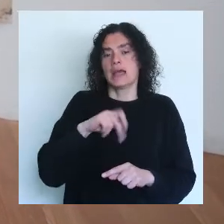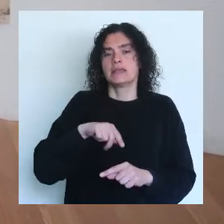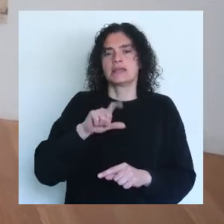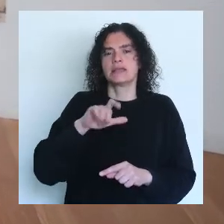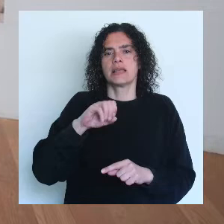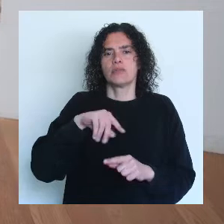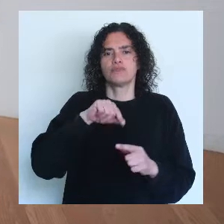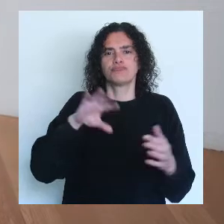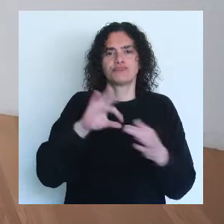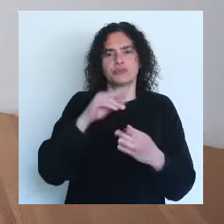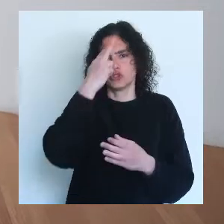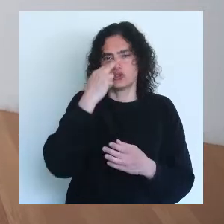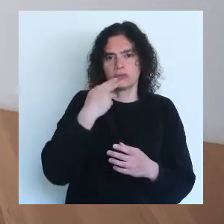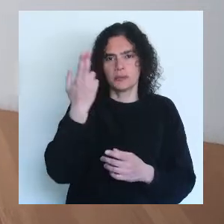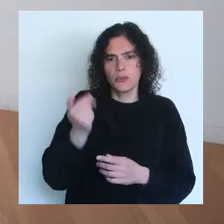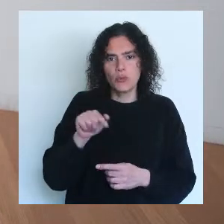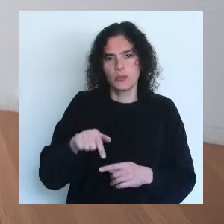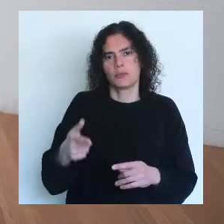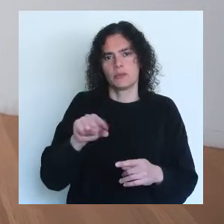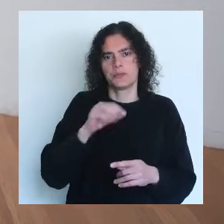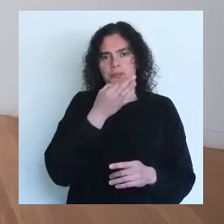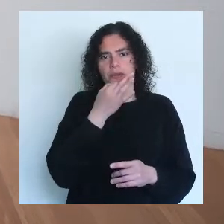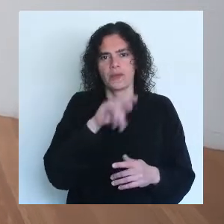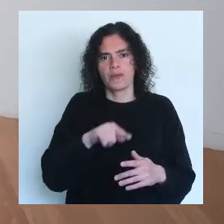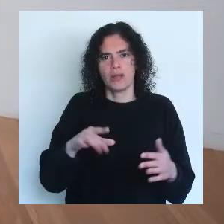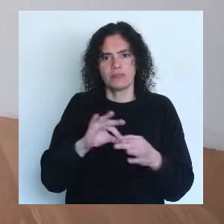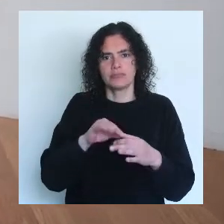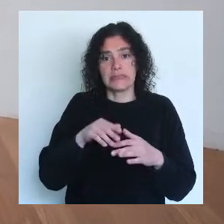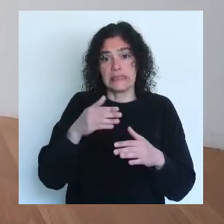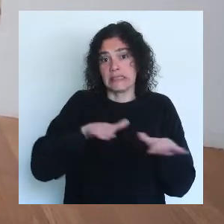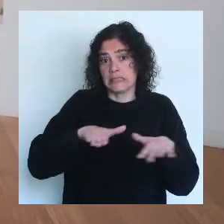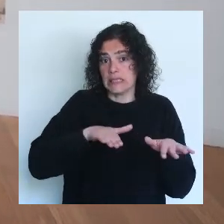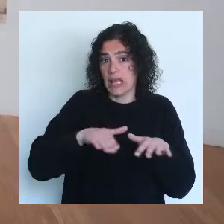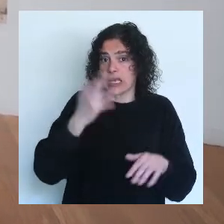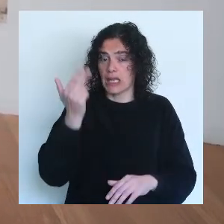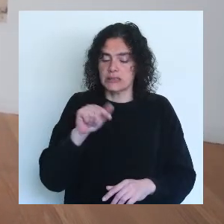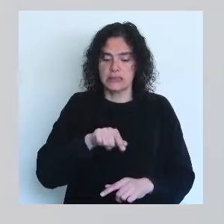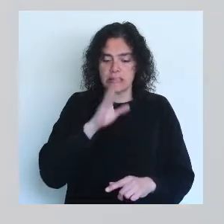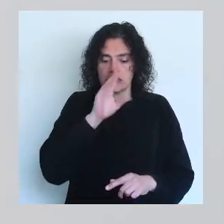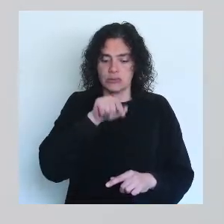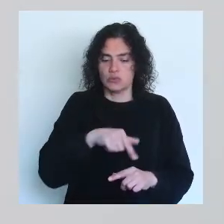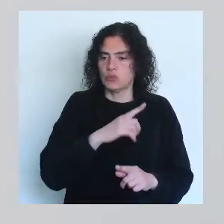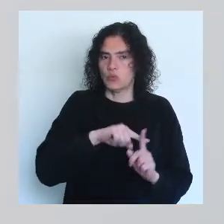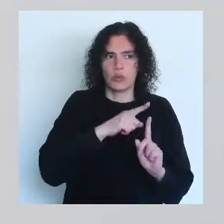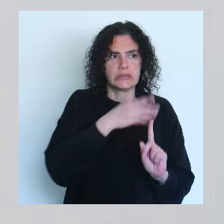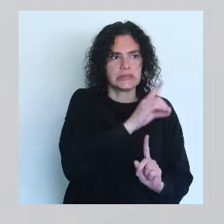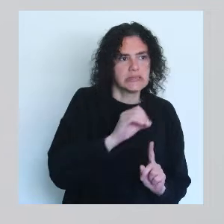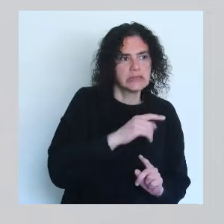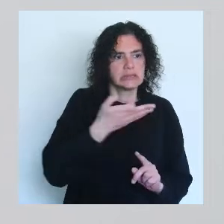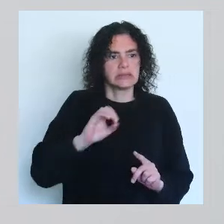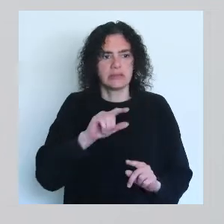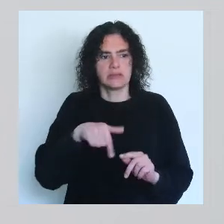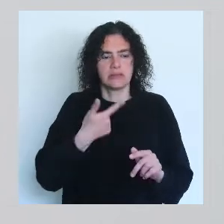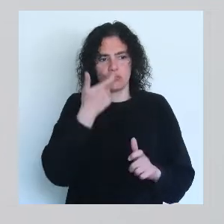Giovanni Anselmo, you have the history of painting. You're also talking about an Italian artist. And if you are in the